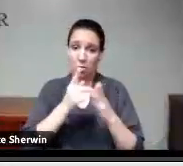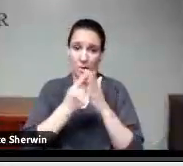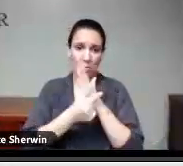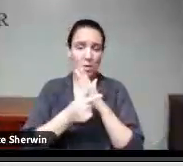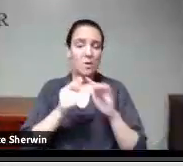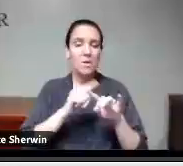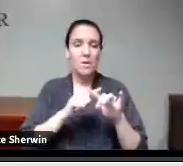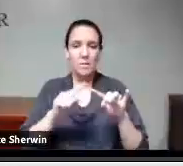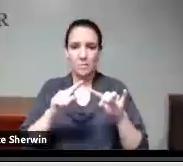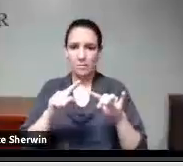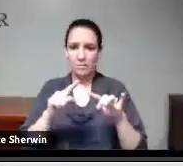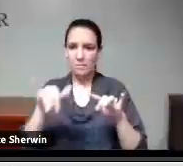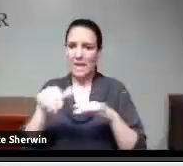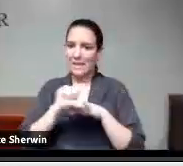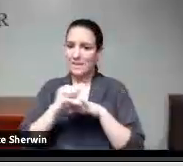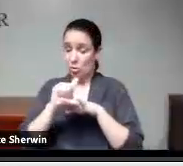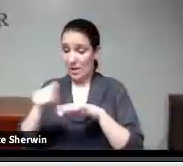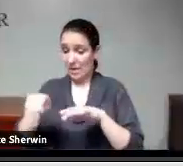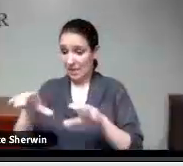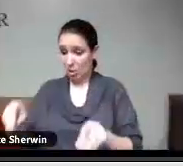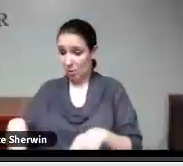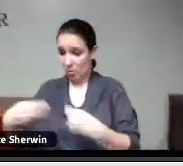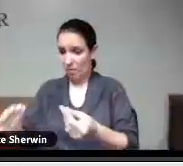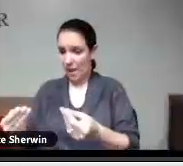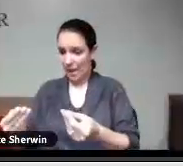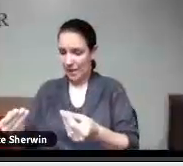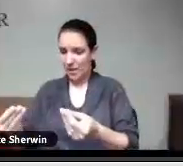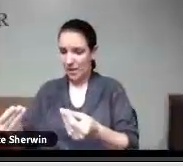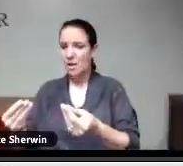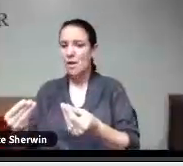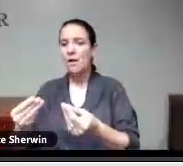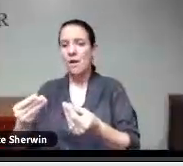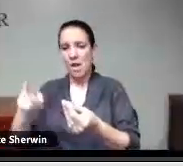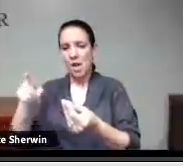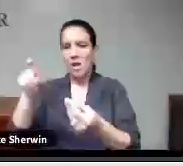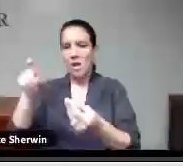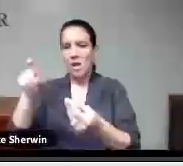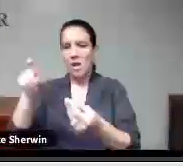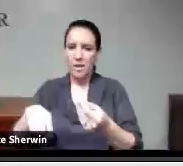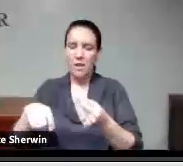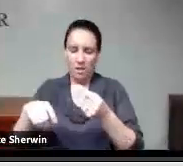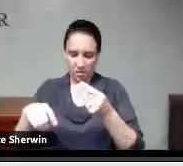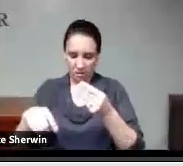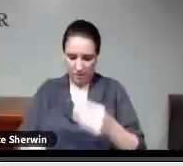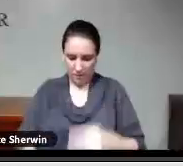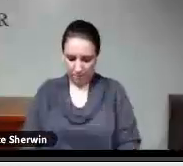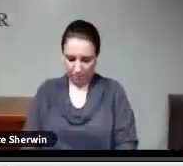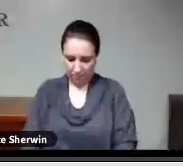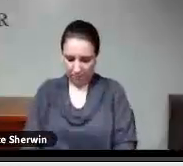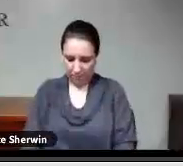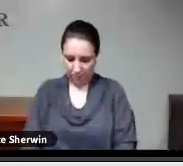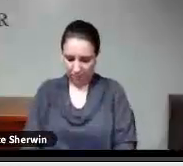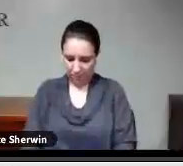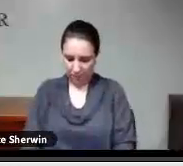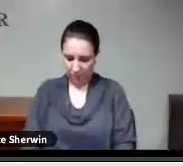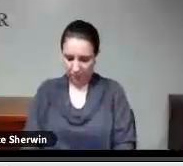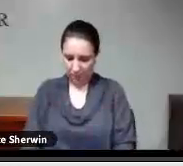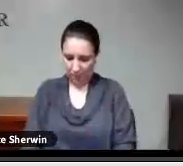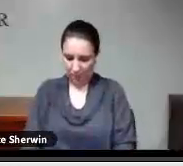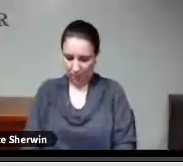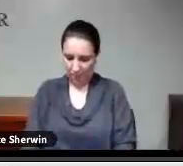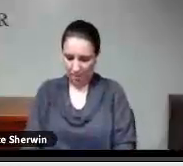the training, if you're going to do diversity training and really expect it to have a transformational impact on your